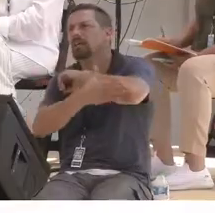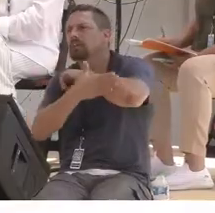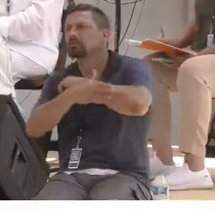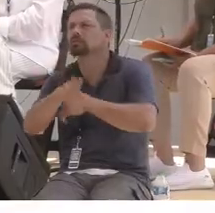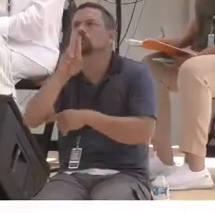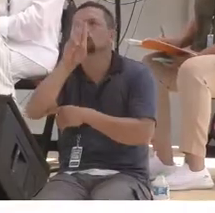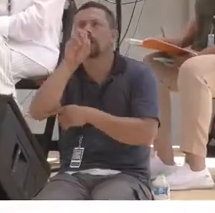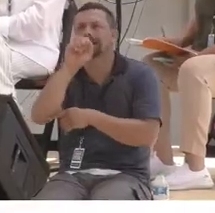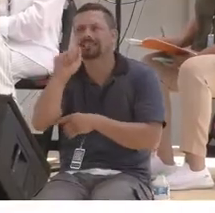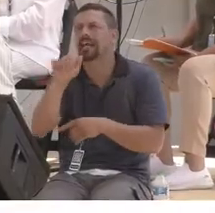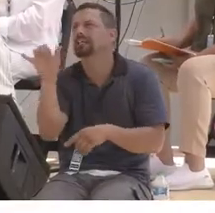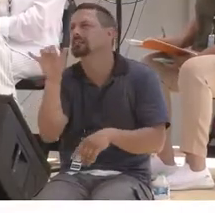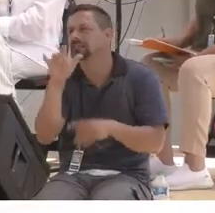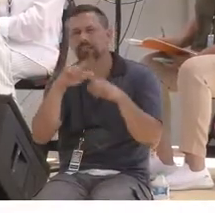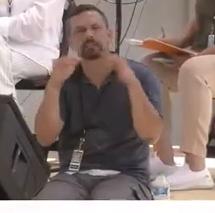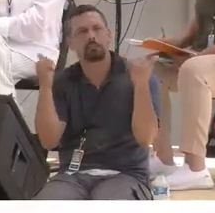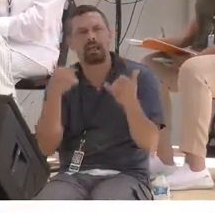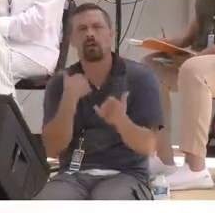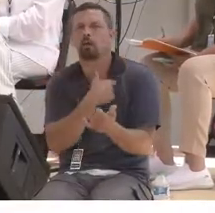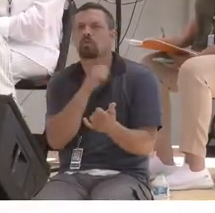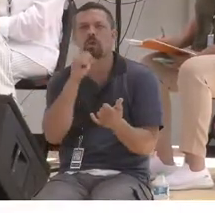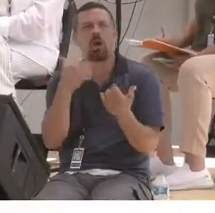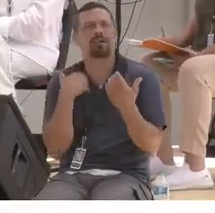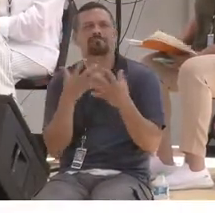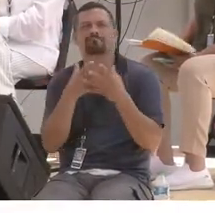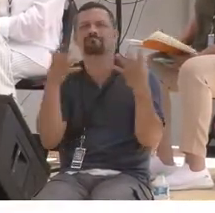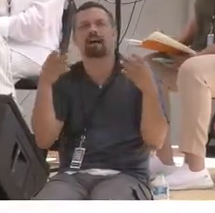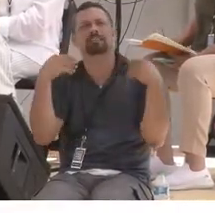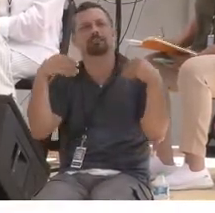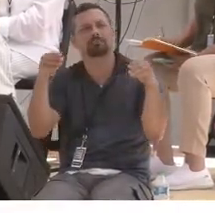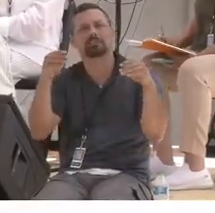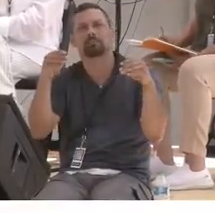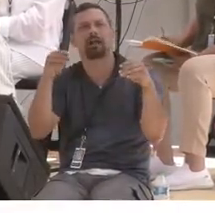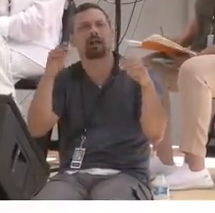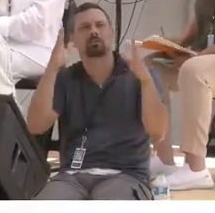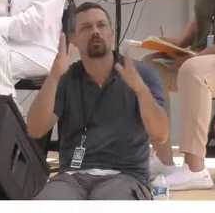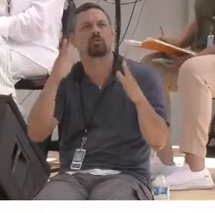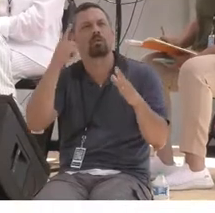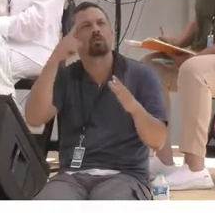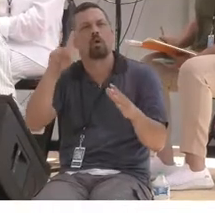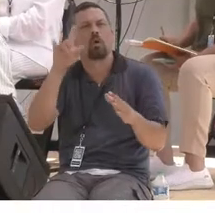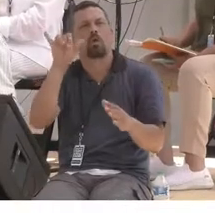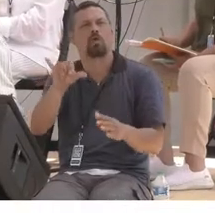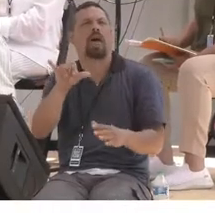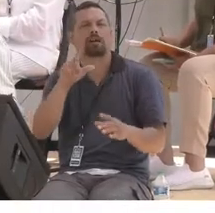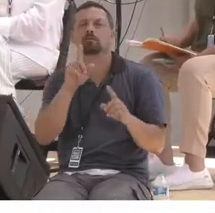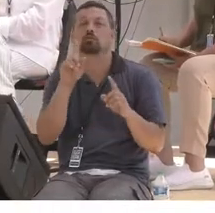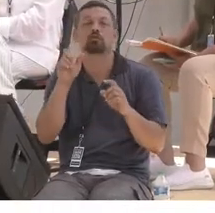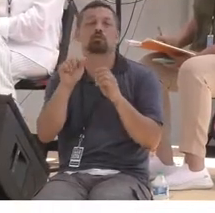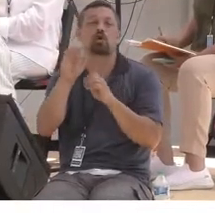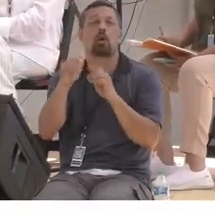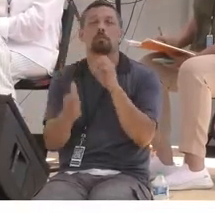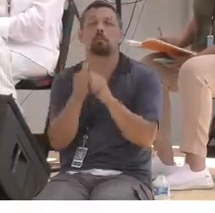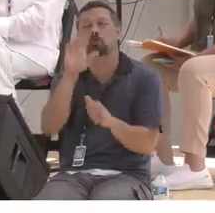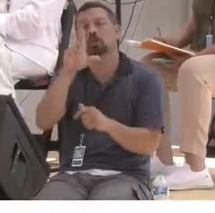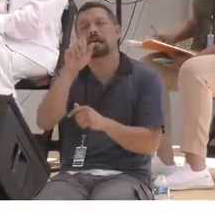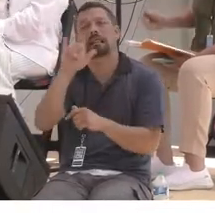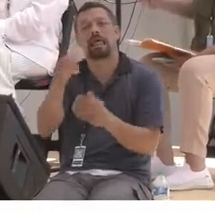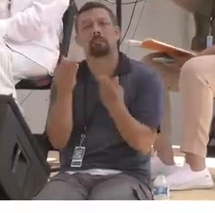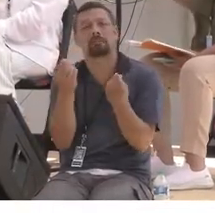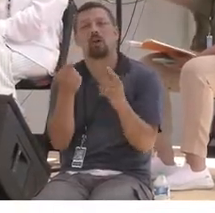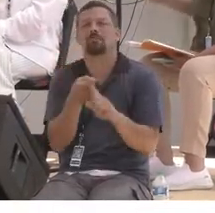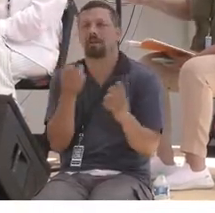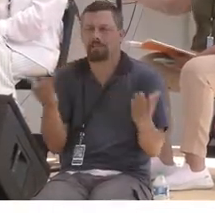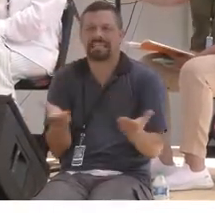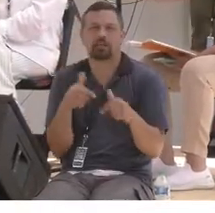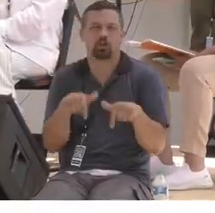But because we don't have much suppliers in the UAE for those materials, so the most ones are coming from here. Okay, fantastic. So